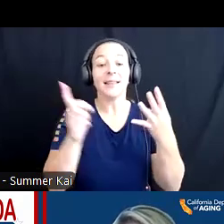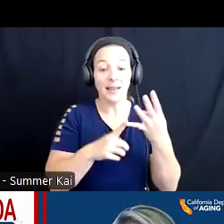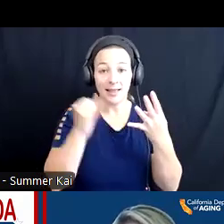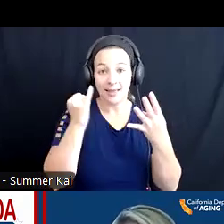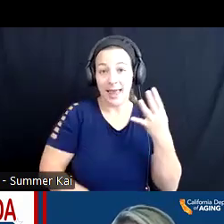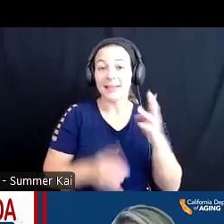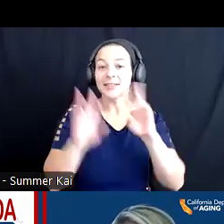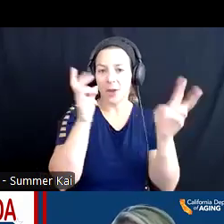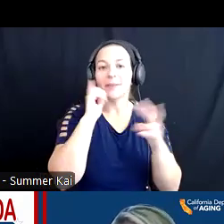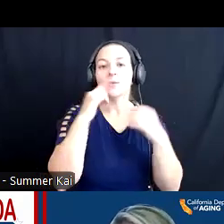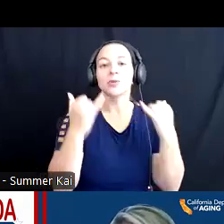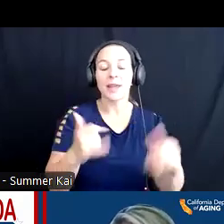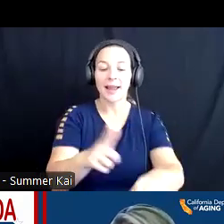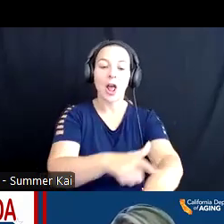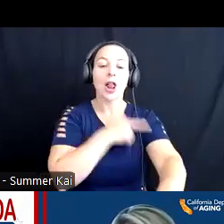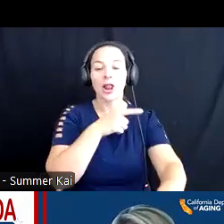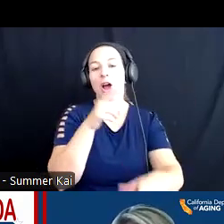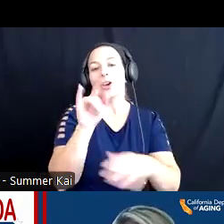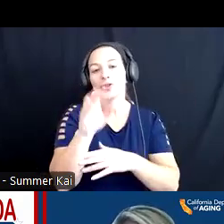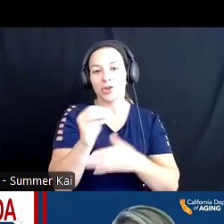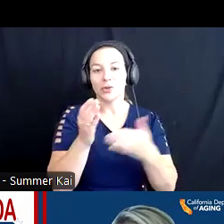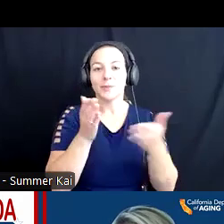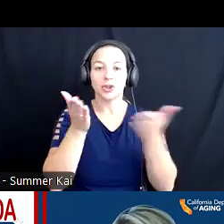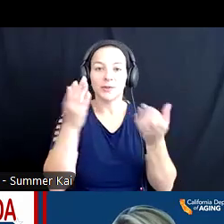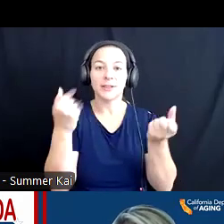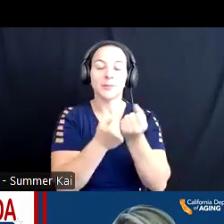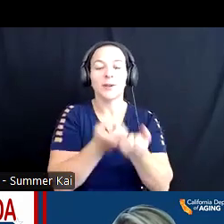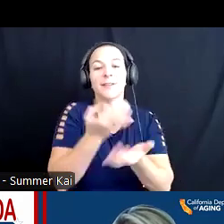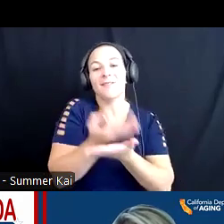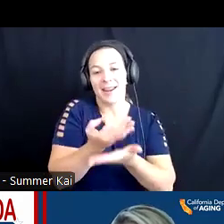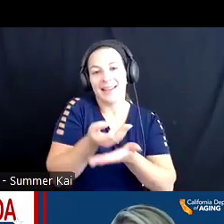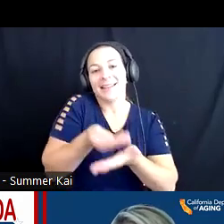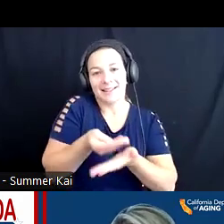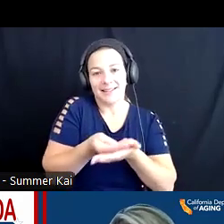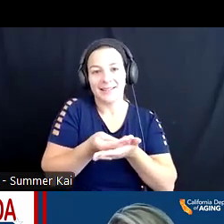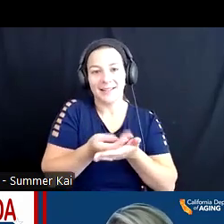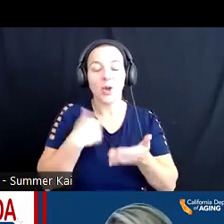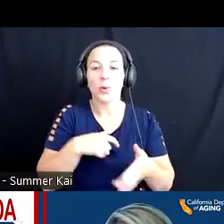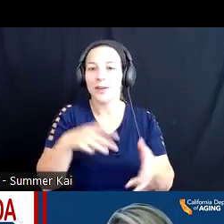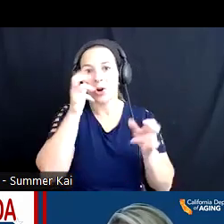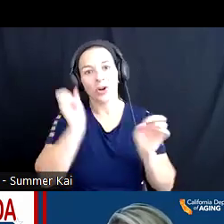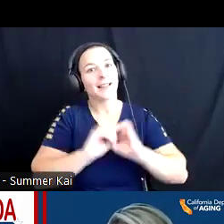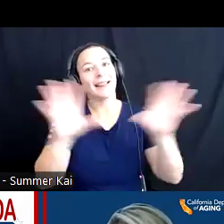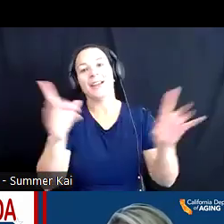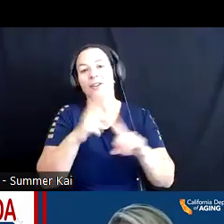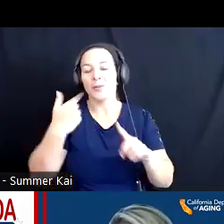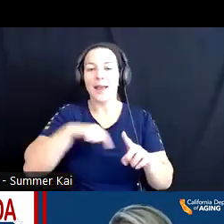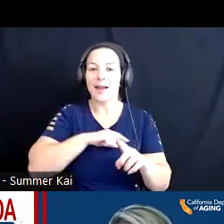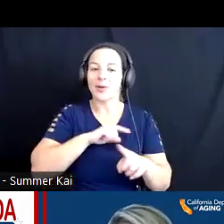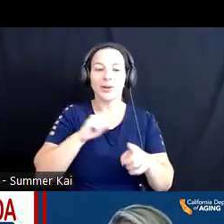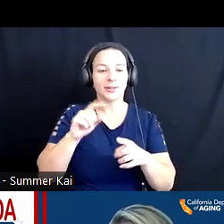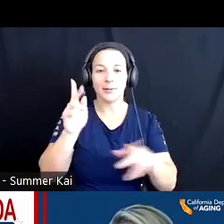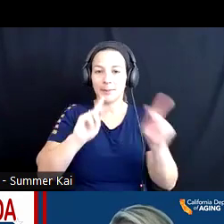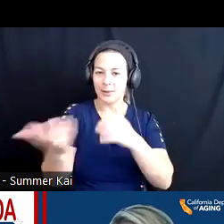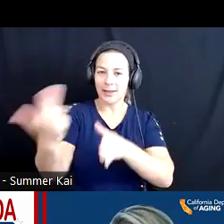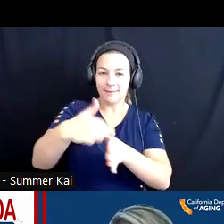is long-term services and supports financing. We've heard so loud and clear from our stakeholders, as Susan was saying, that this